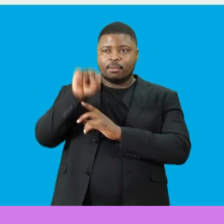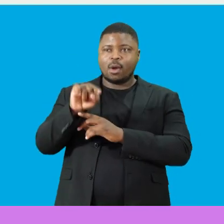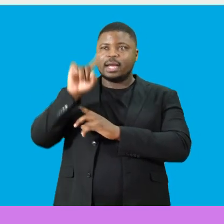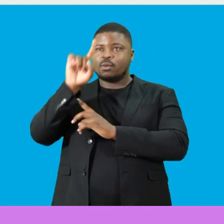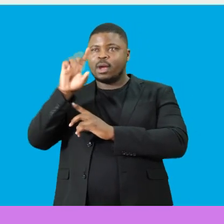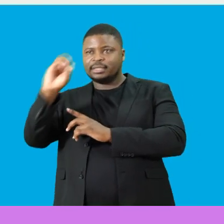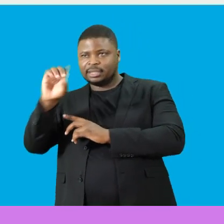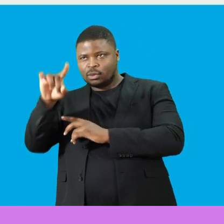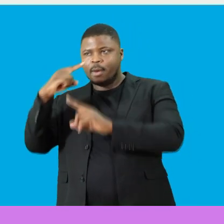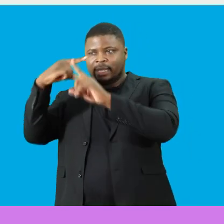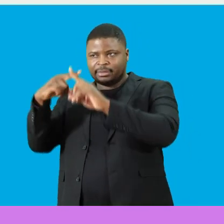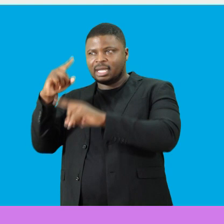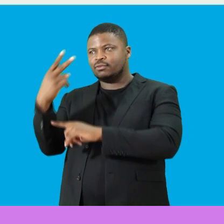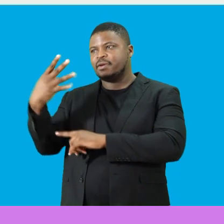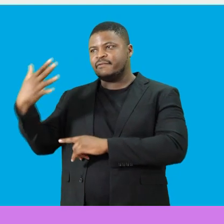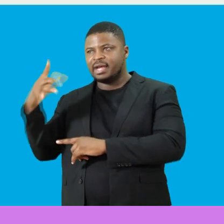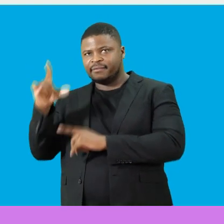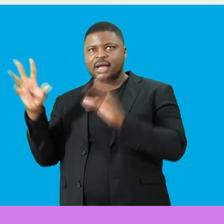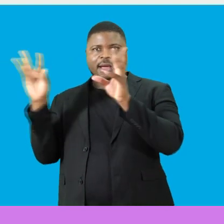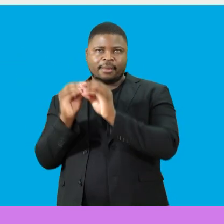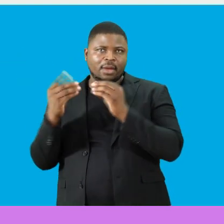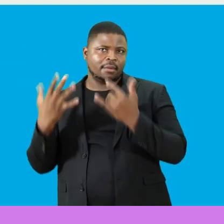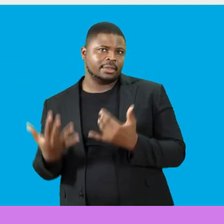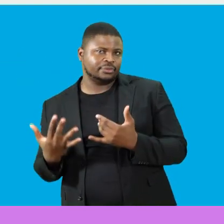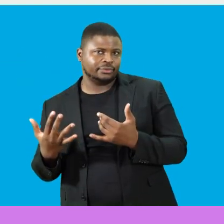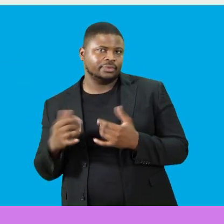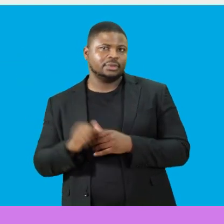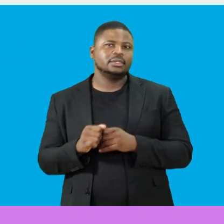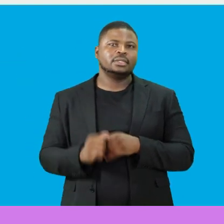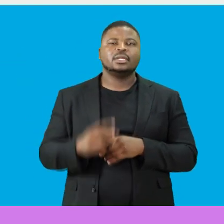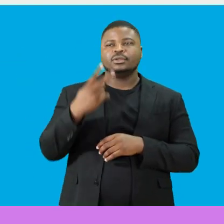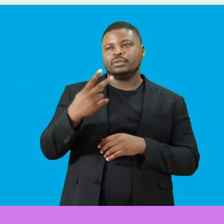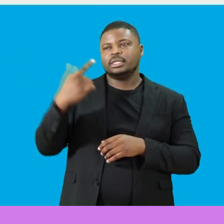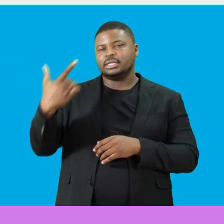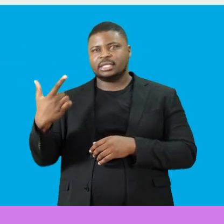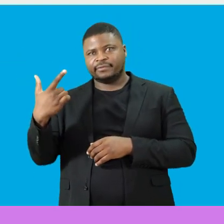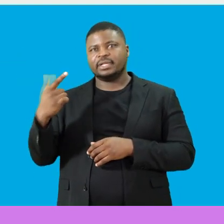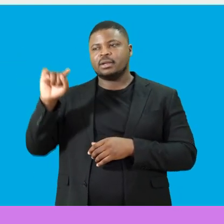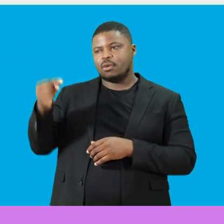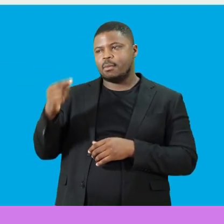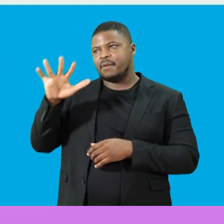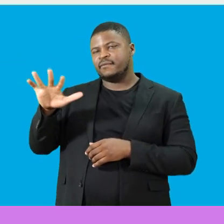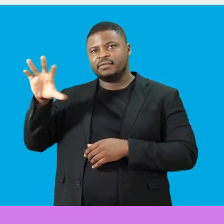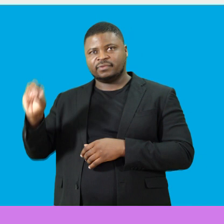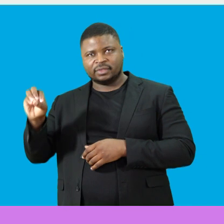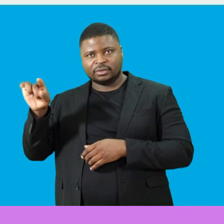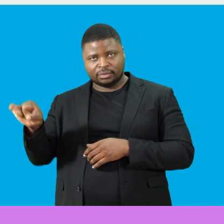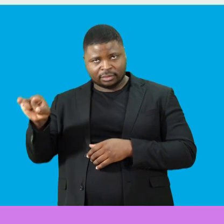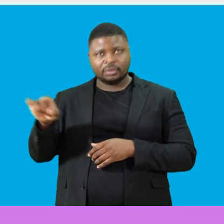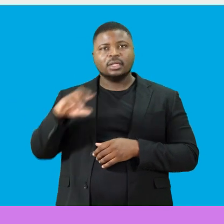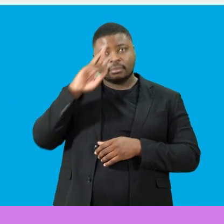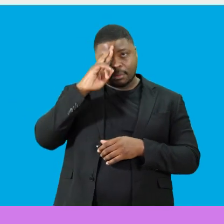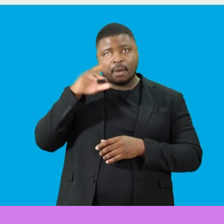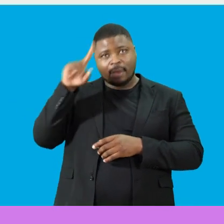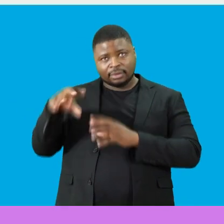1 Rand 10 cent multiplied by 25. It gives us 27 Rand 50 cents. It's money,